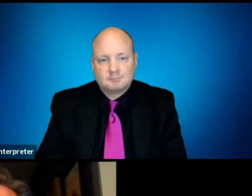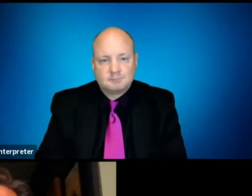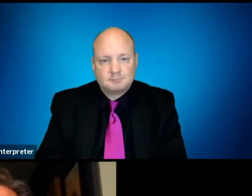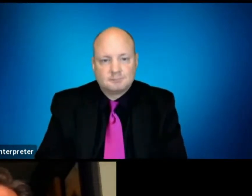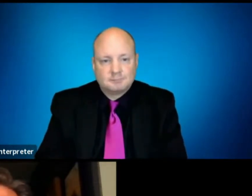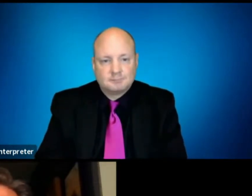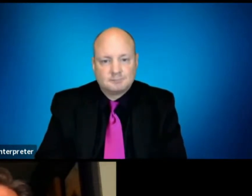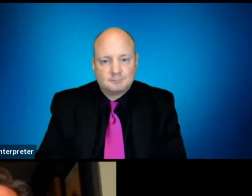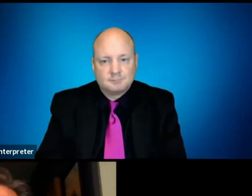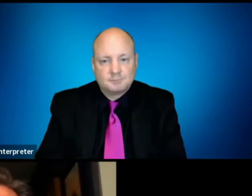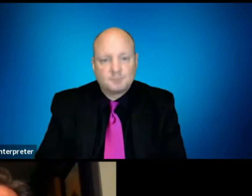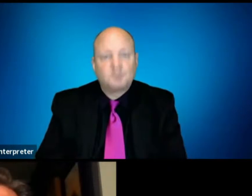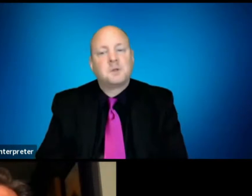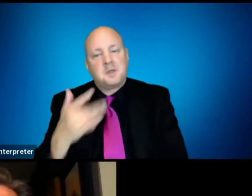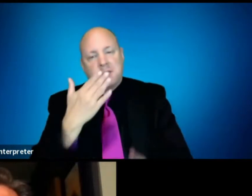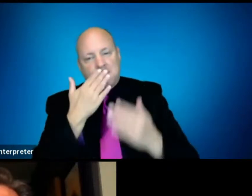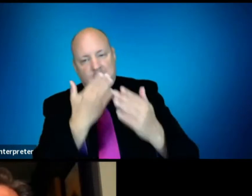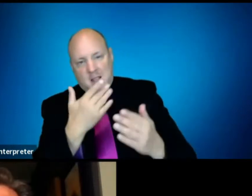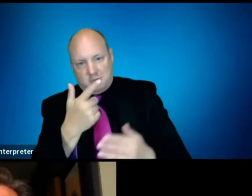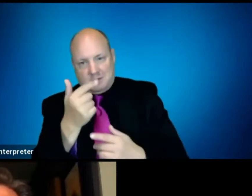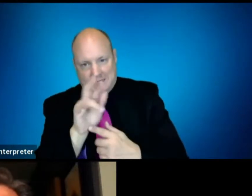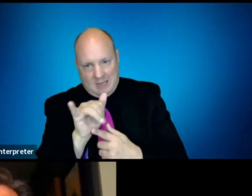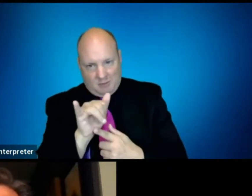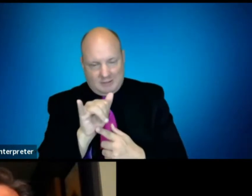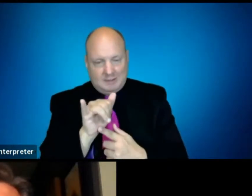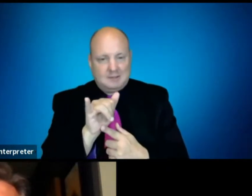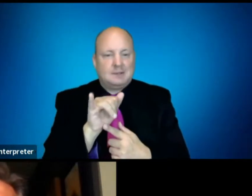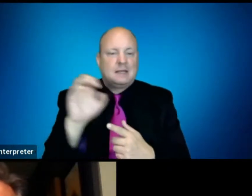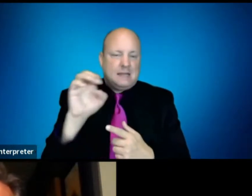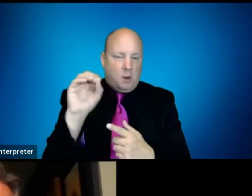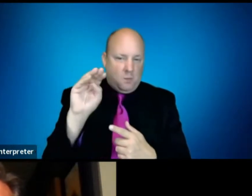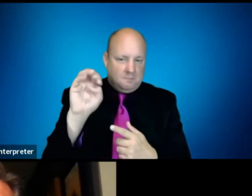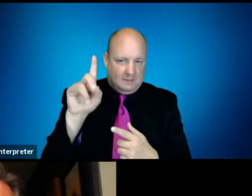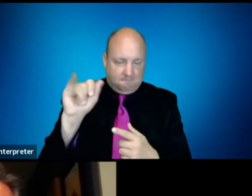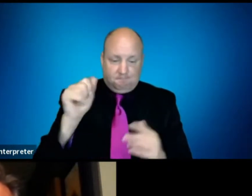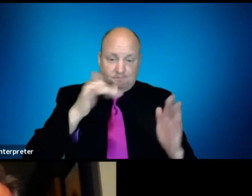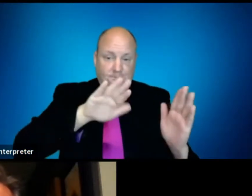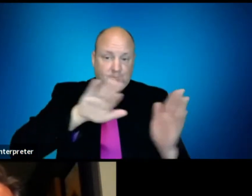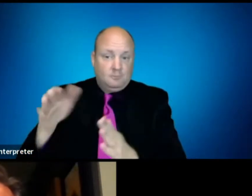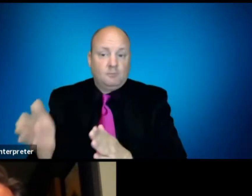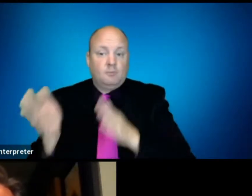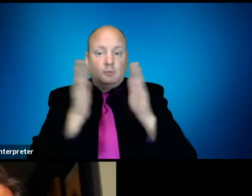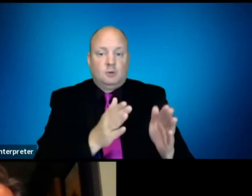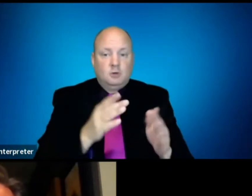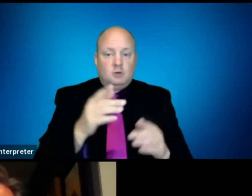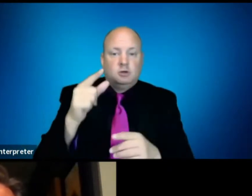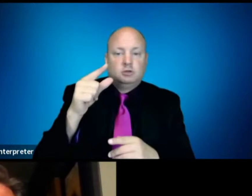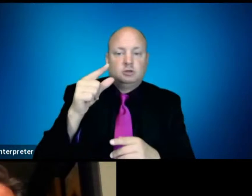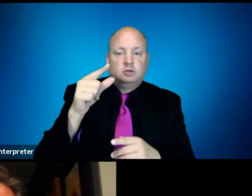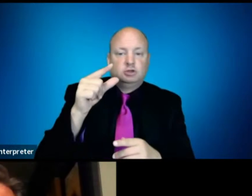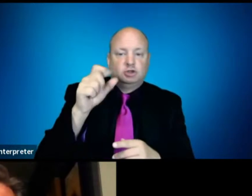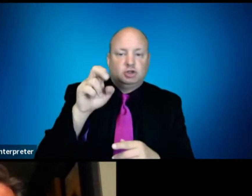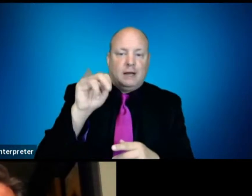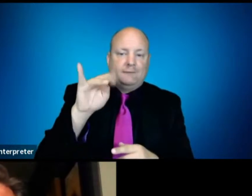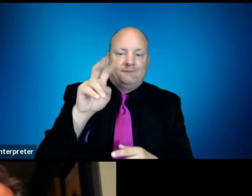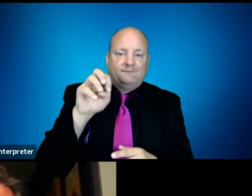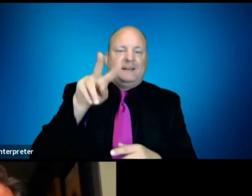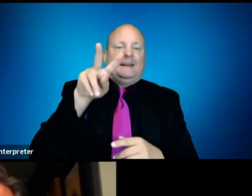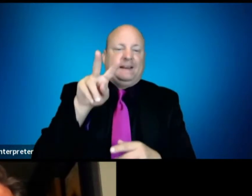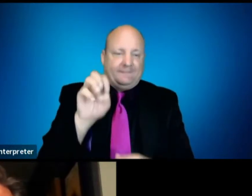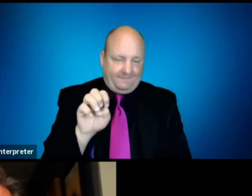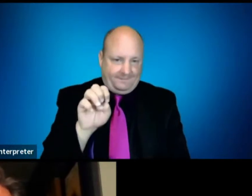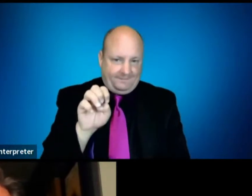Thank you, Gary. And now we'll go next question to Genevieve Room from K2.